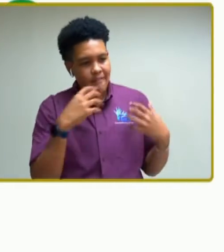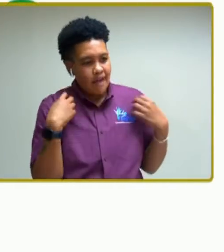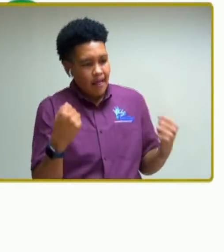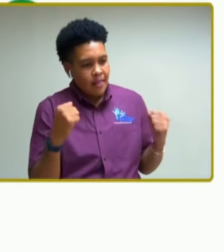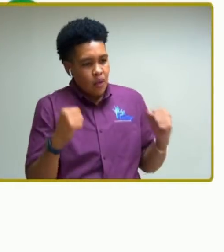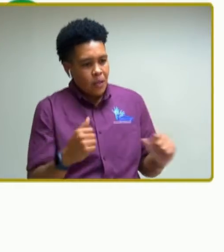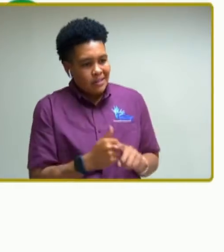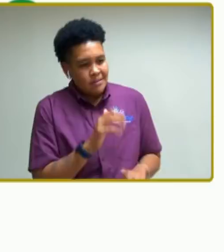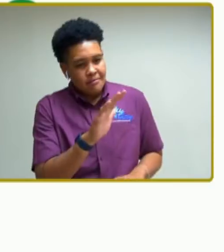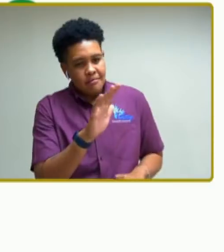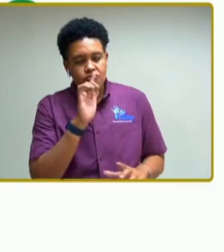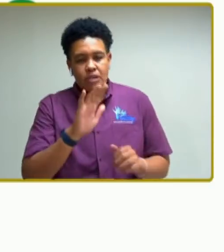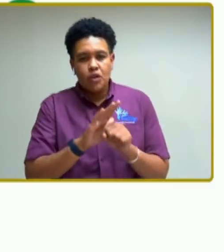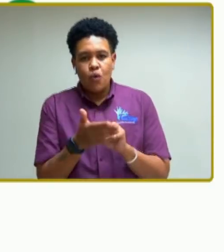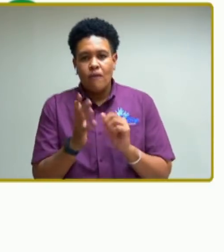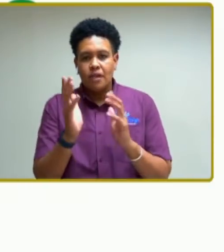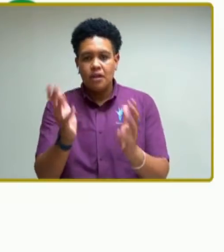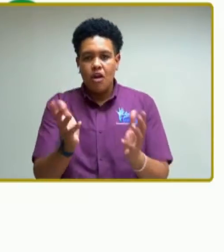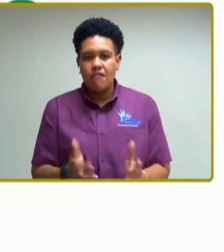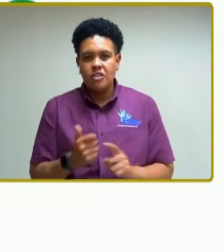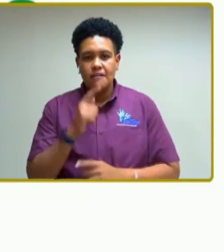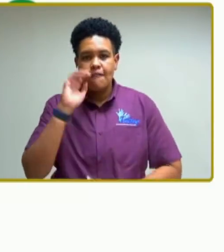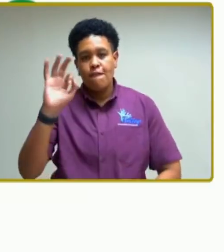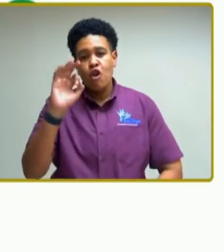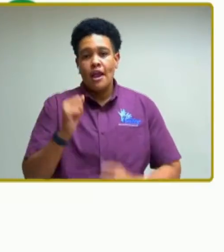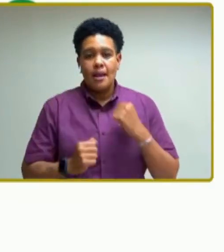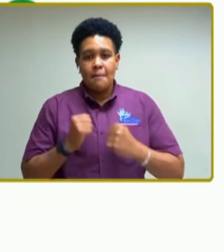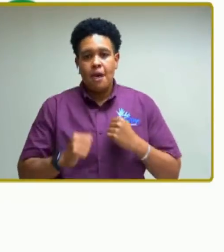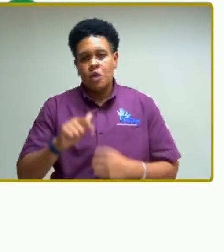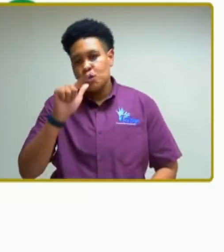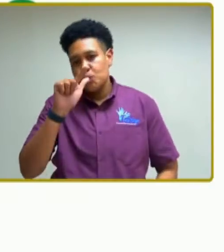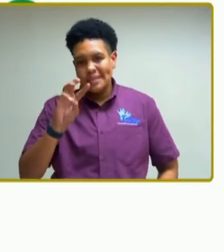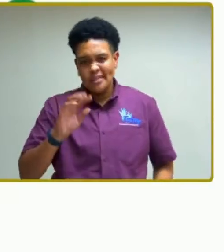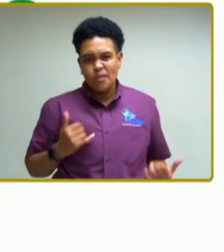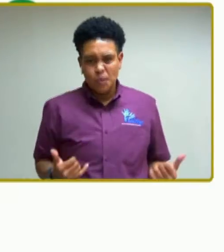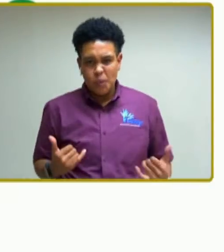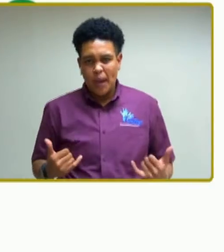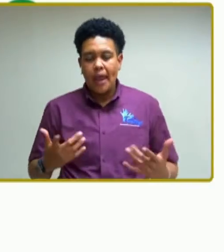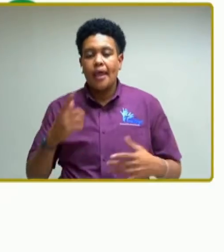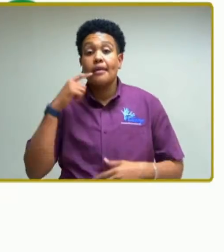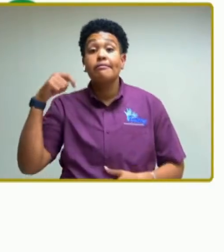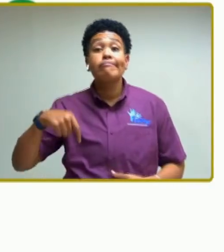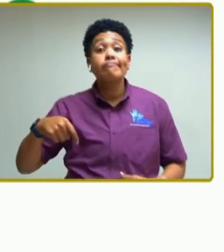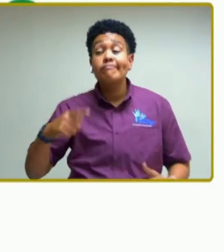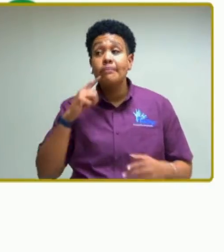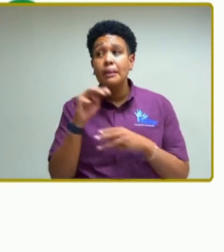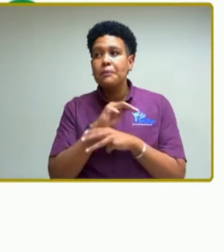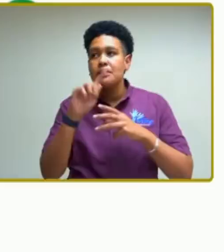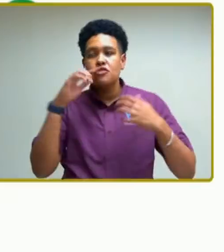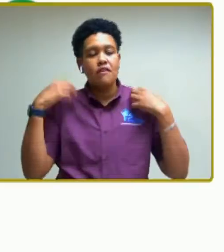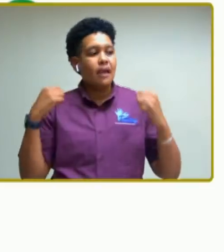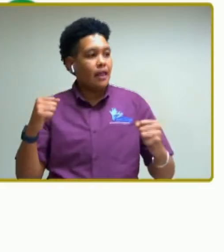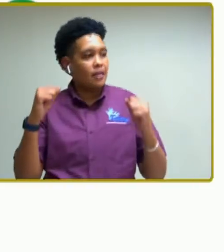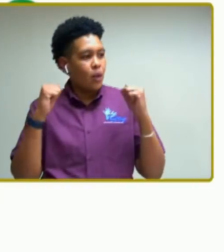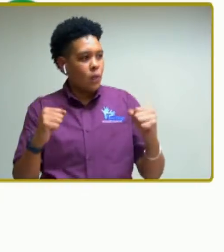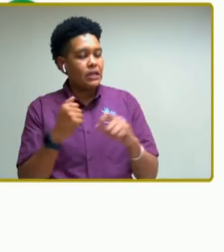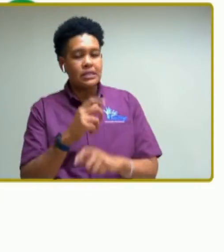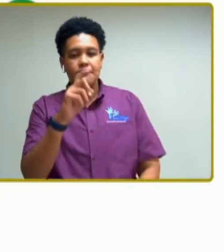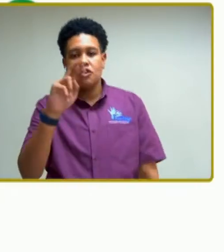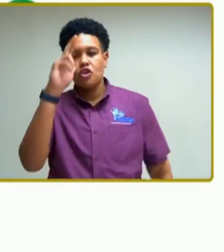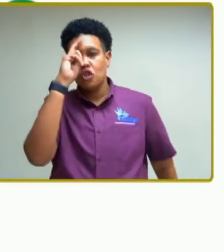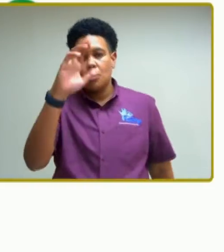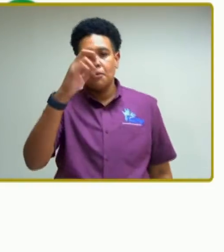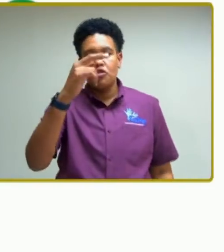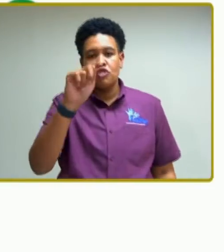and Wellness's COVID conversation for Friday, March 26. The Minister of Health and Wellness, Dr. the Honorable